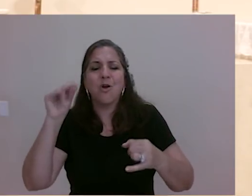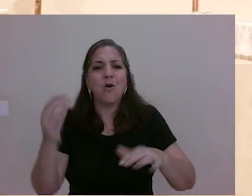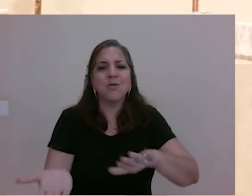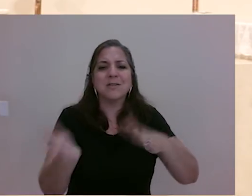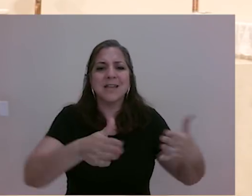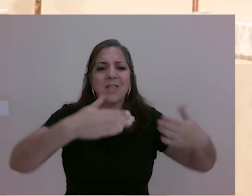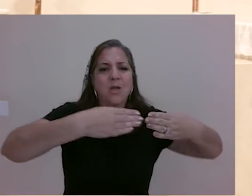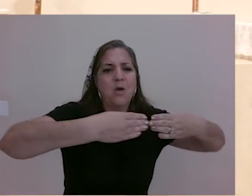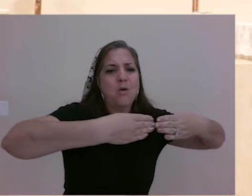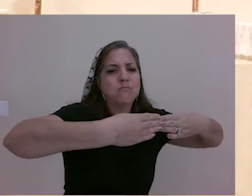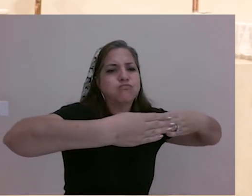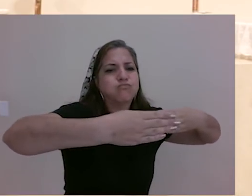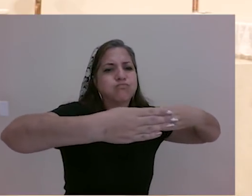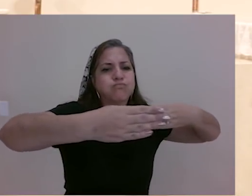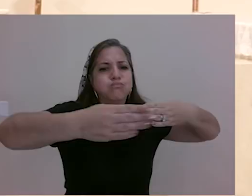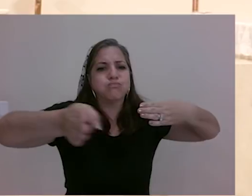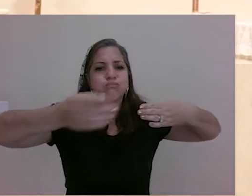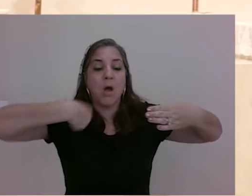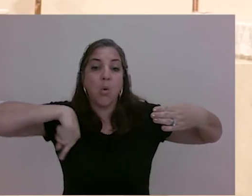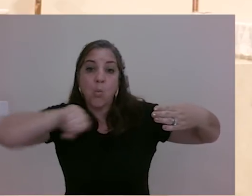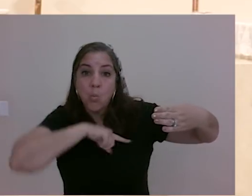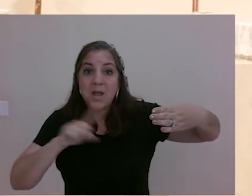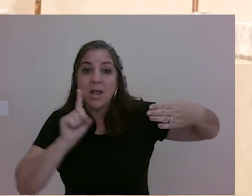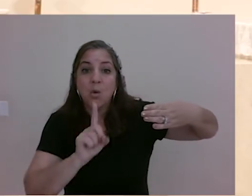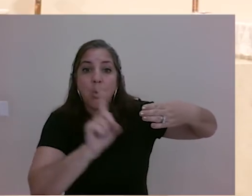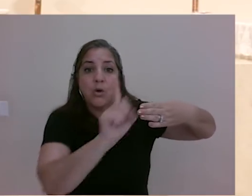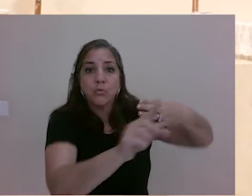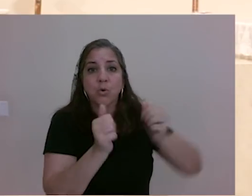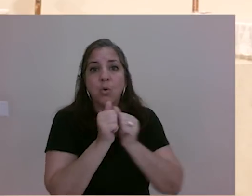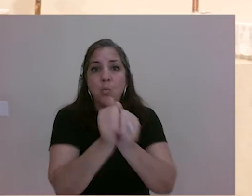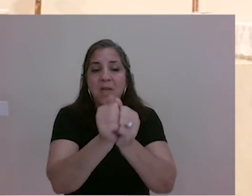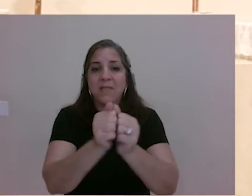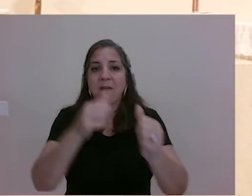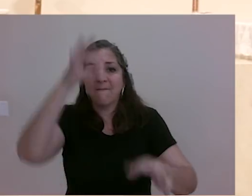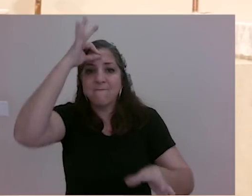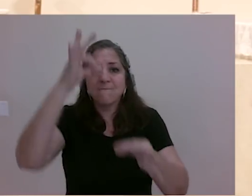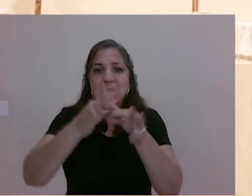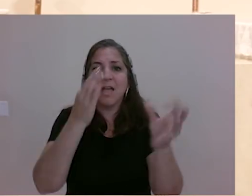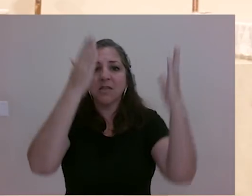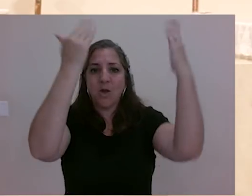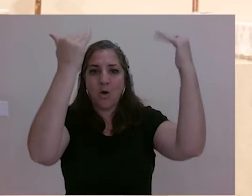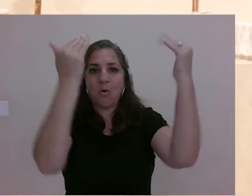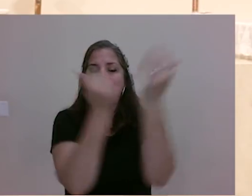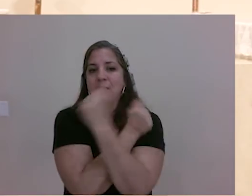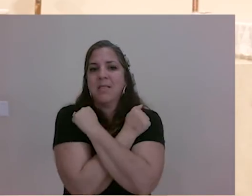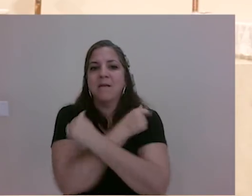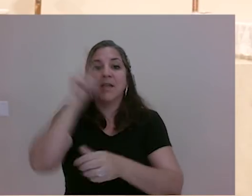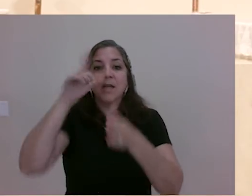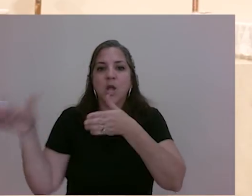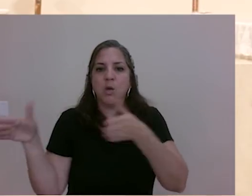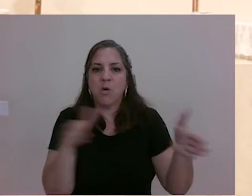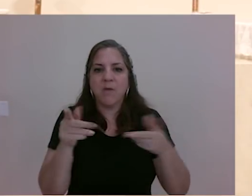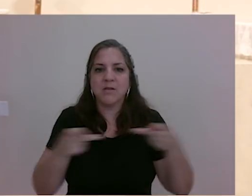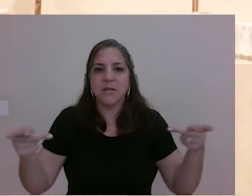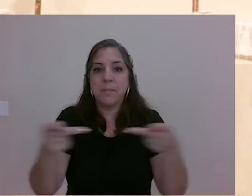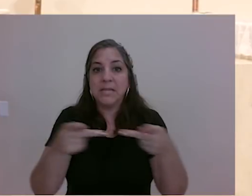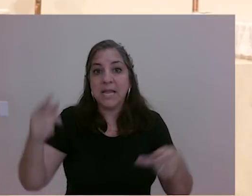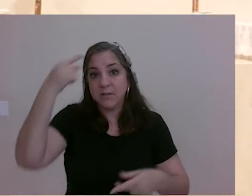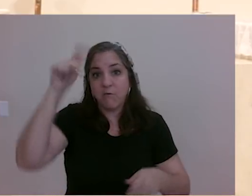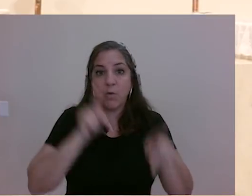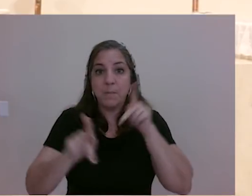a doorway for all of us that we walk through with faith, hope, and love. God has prepared a place for those who believe in